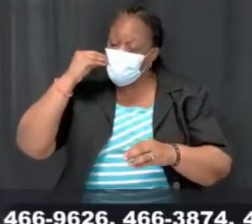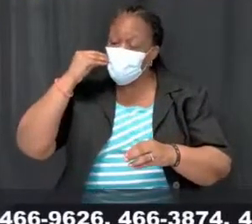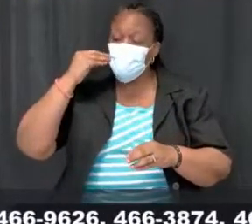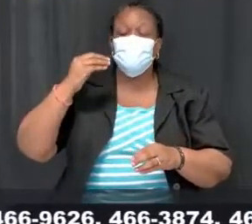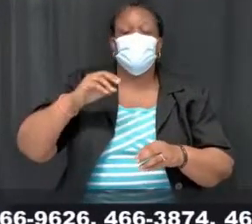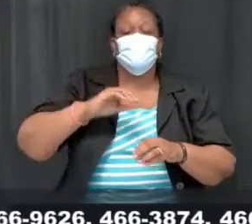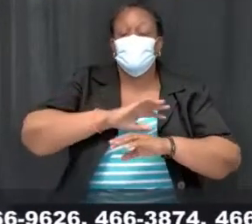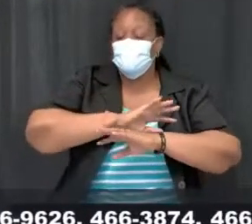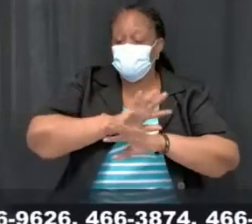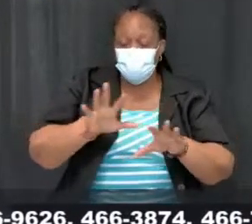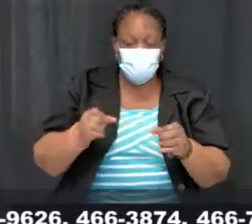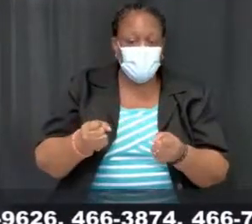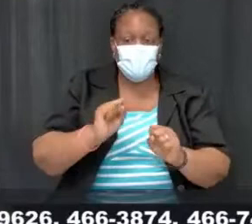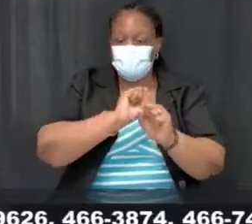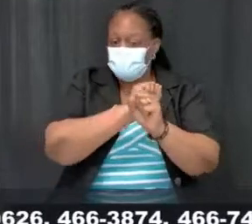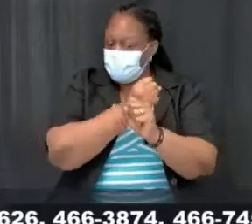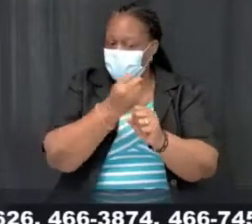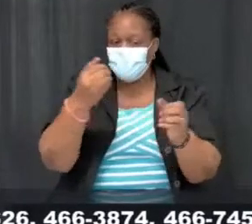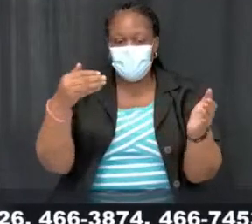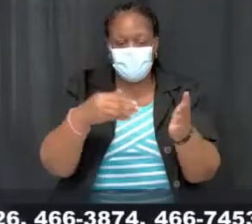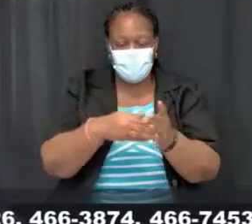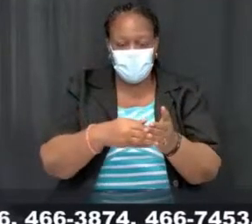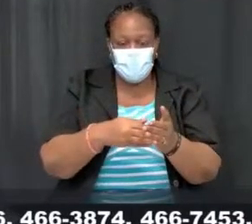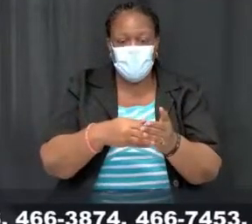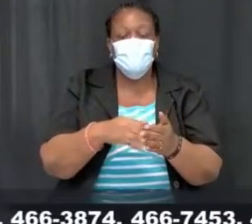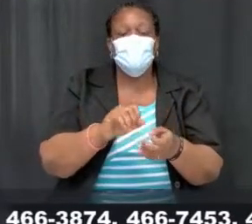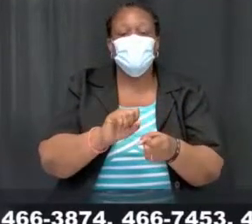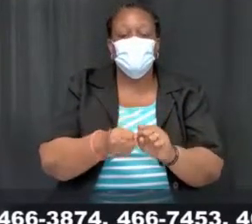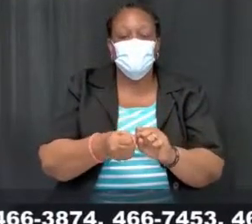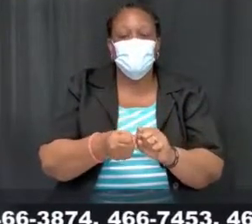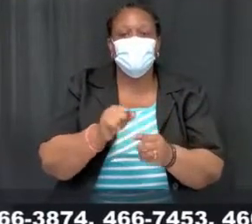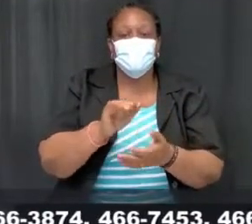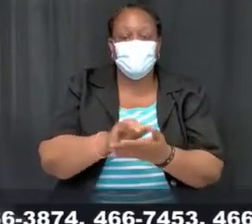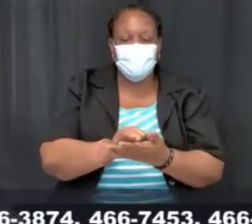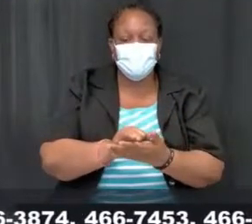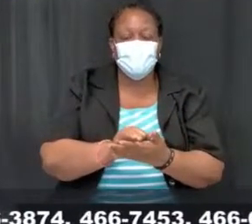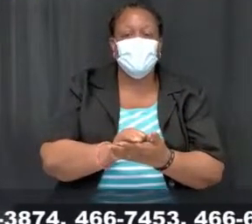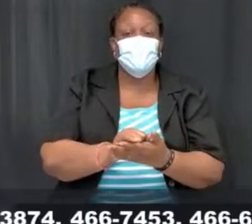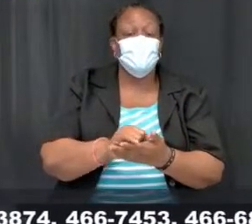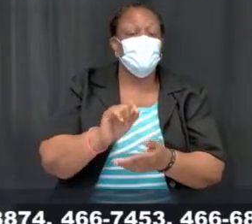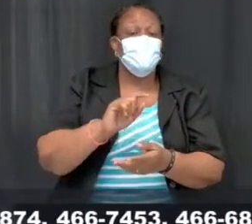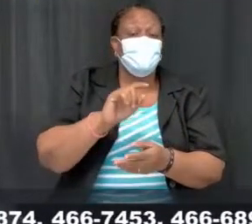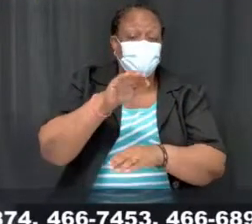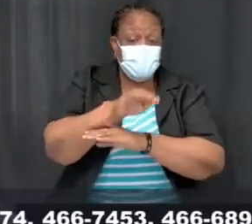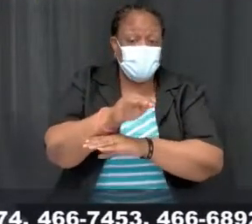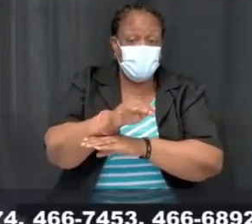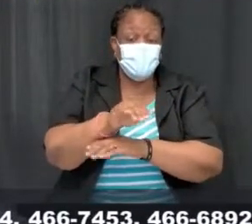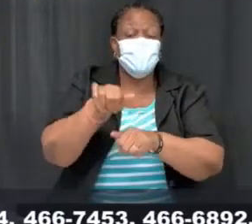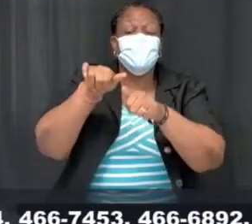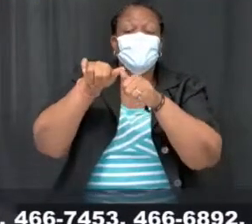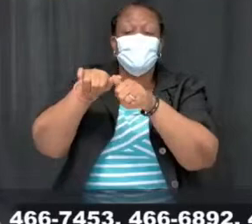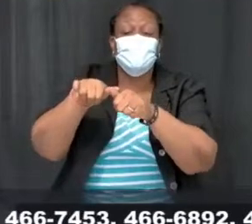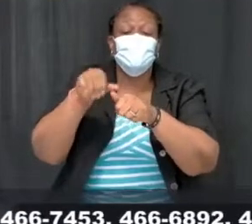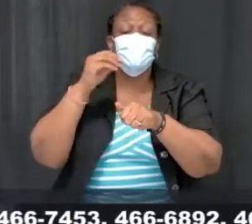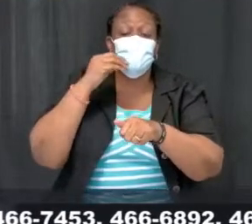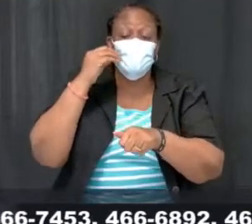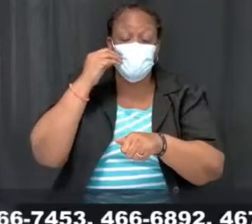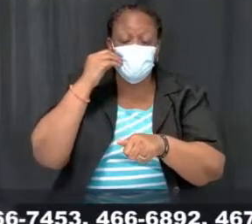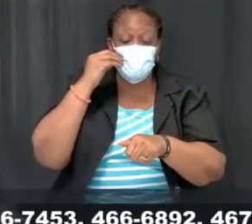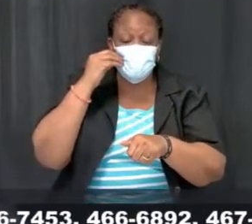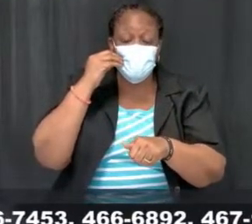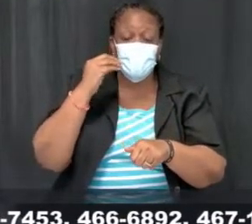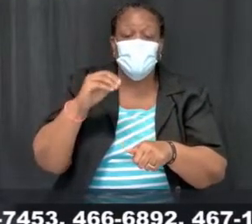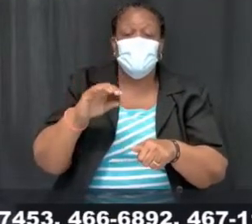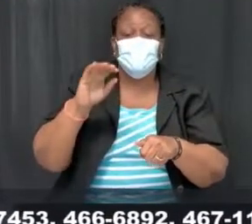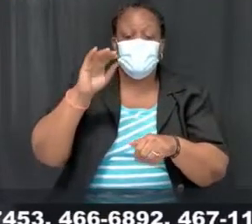a full lockdown. Night curfews require people to stay at home in the late night and early